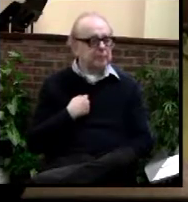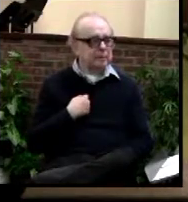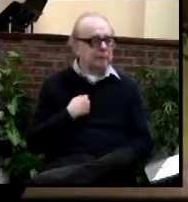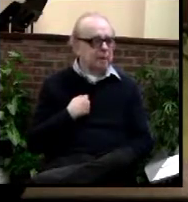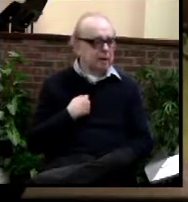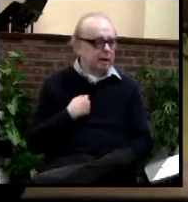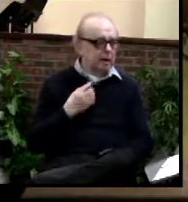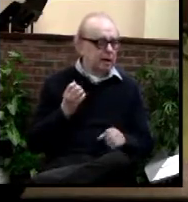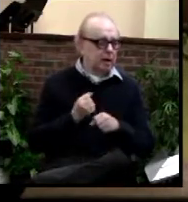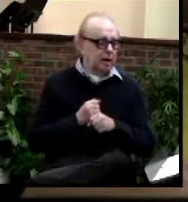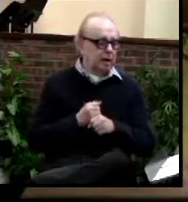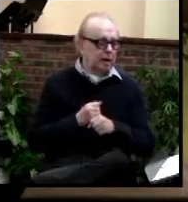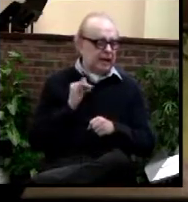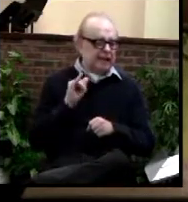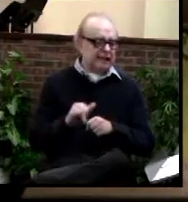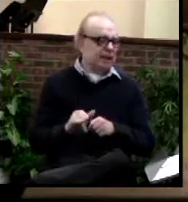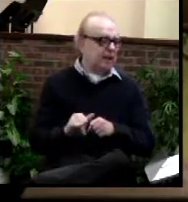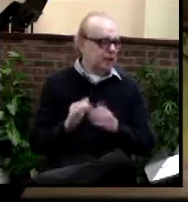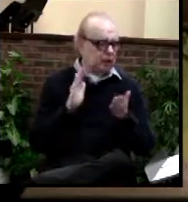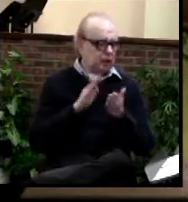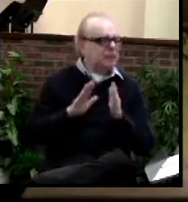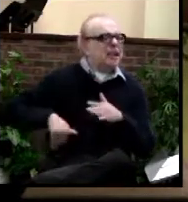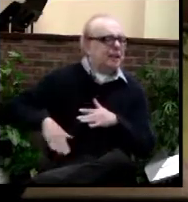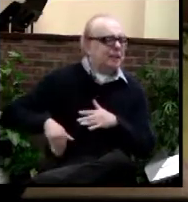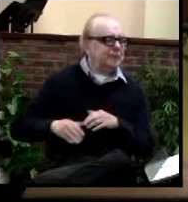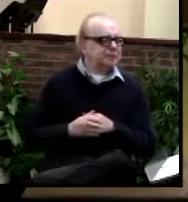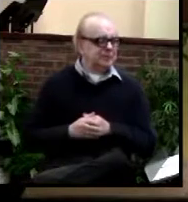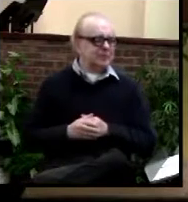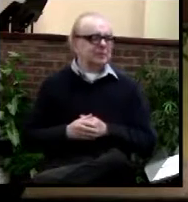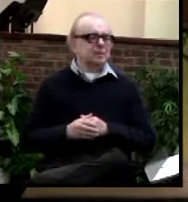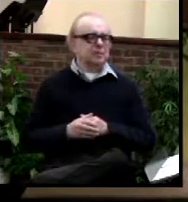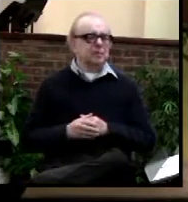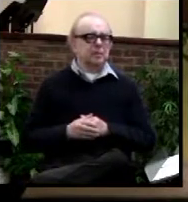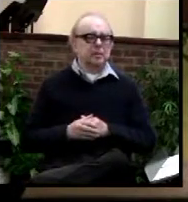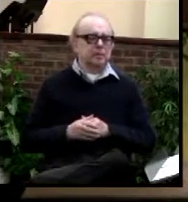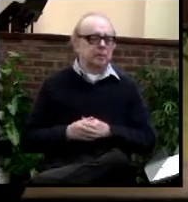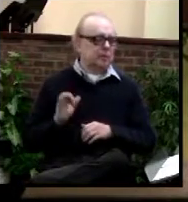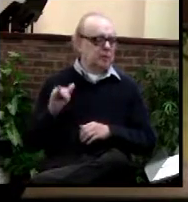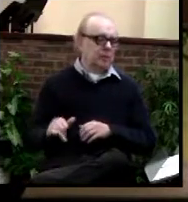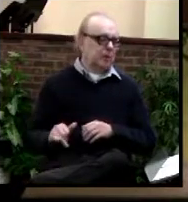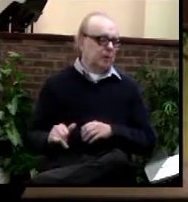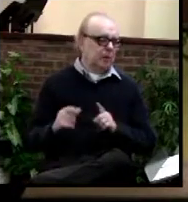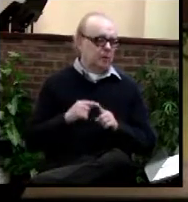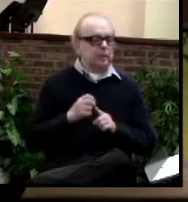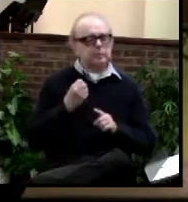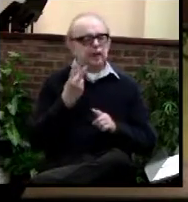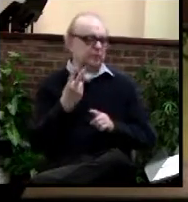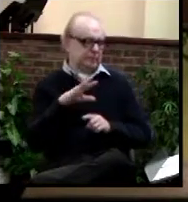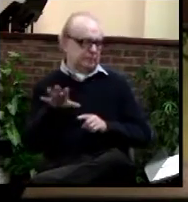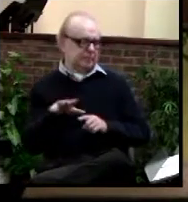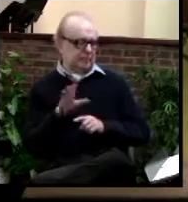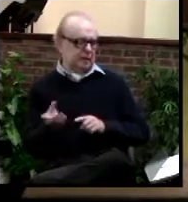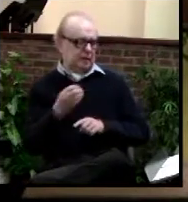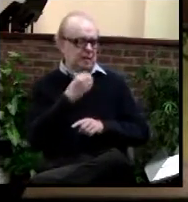So I got to stay out a little bit later, okay? And so I would stay out till about 12 o'clock or so, and I'd come